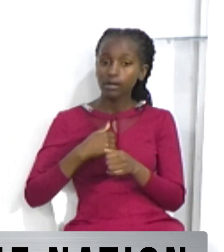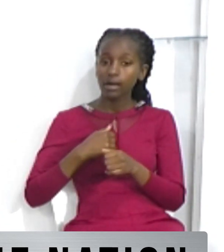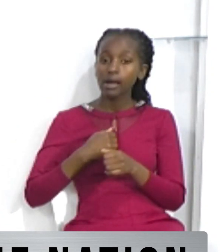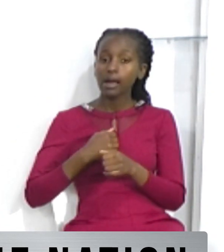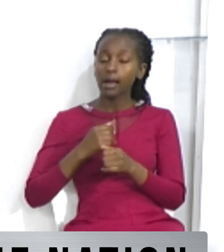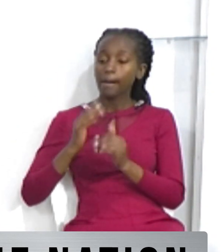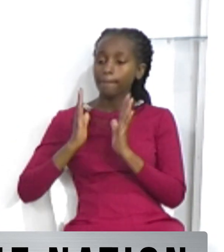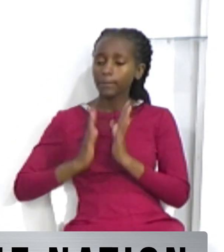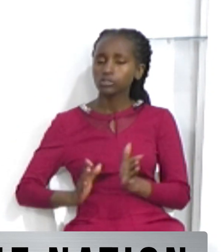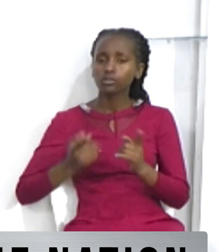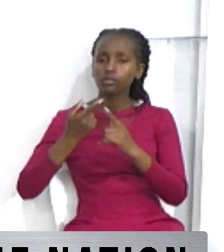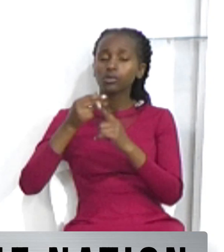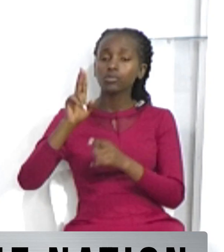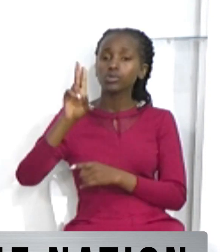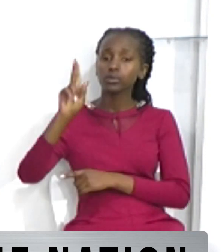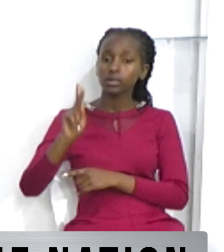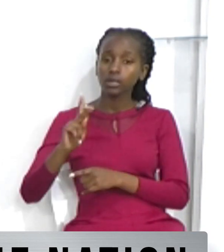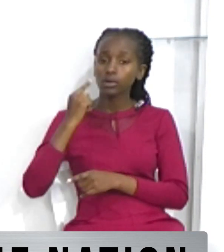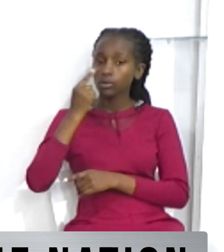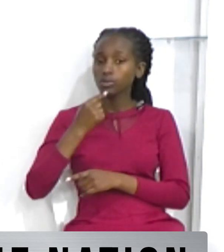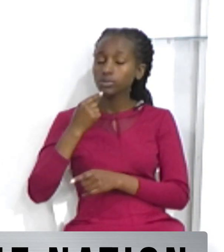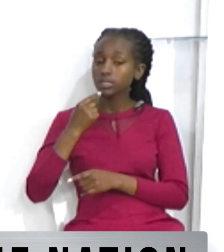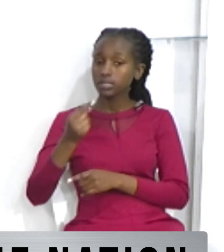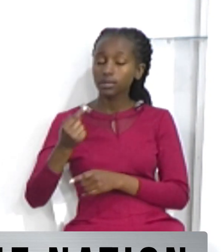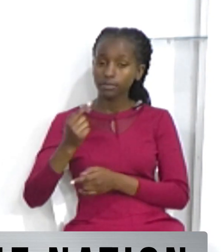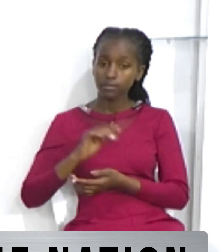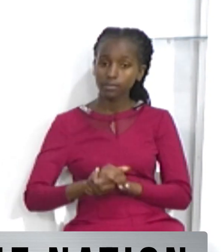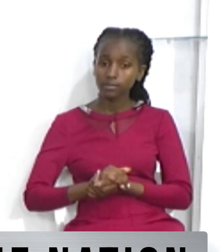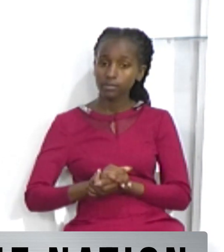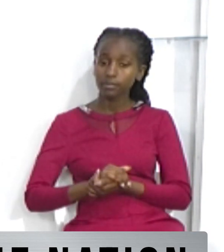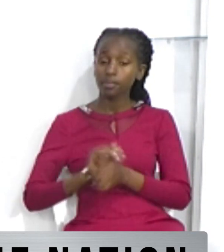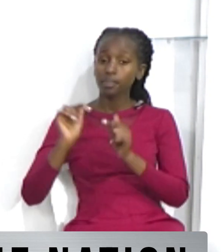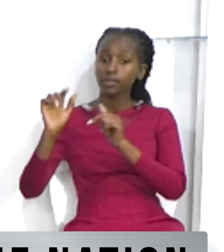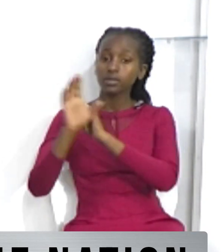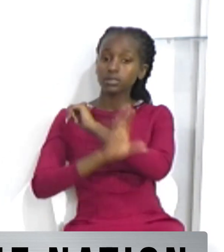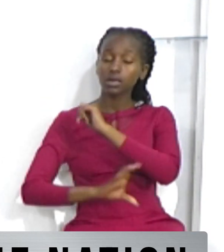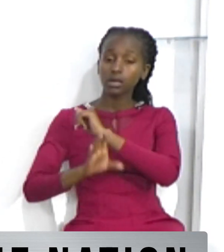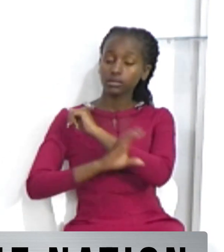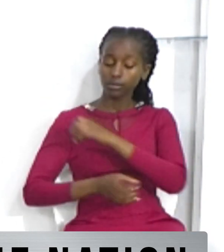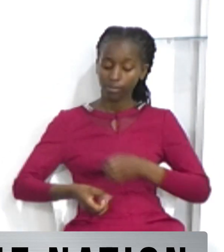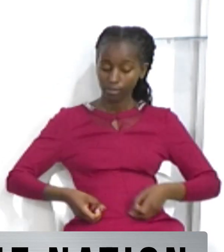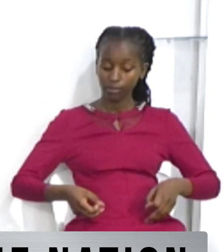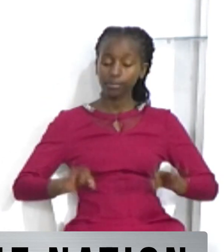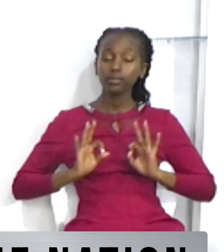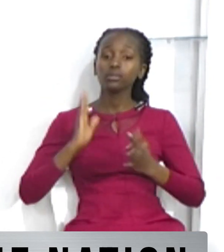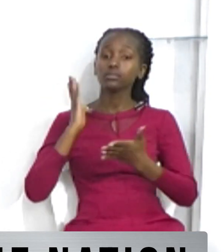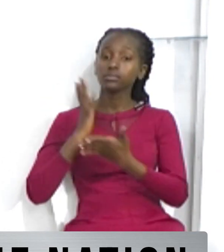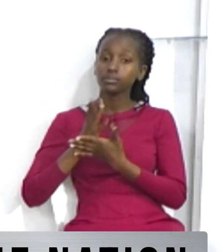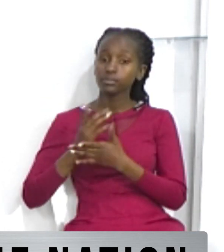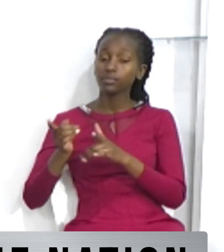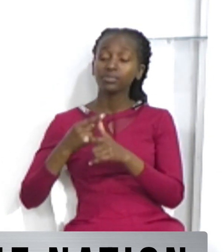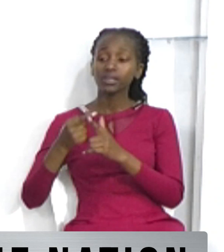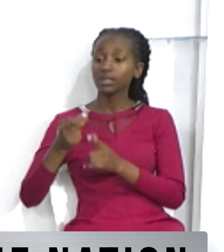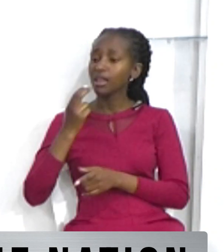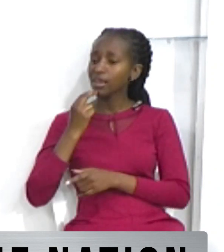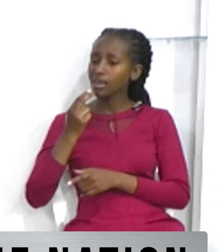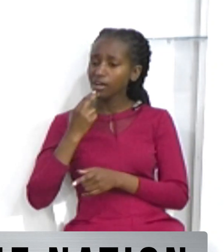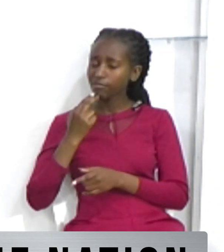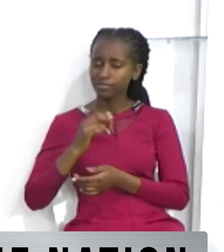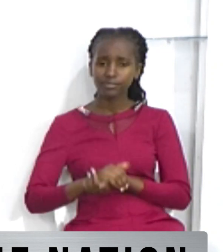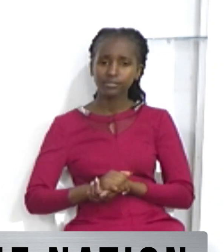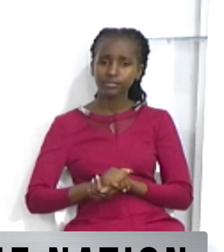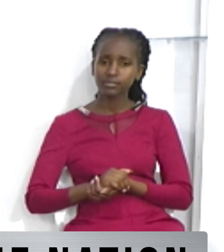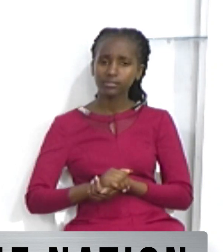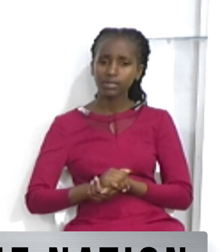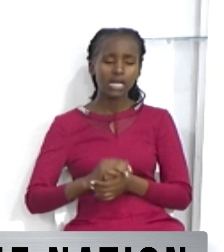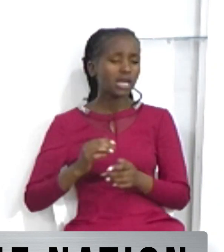UK. I asked him a question. I told him, our country is broke. yes. He laughed. And he told me, you see